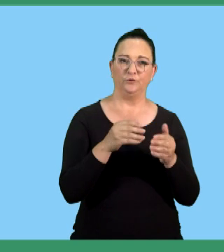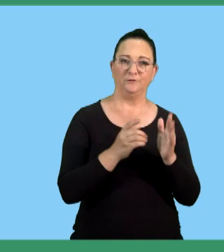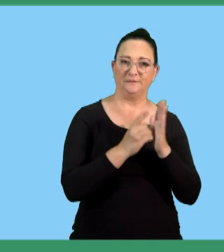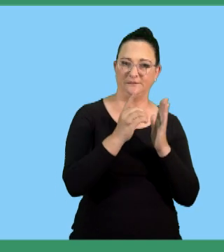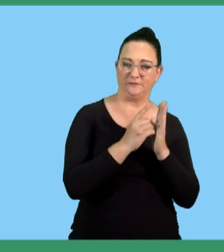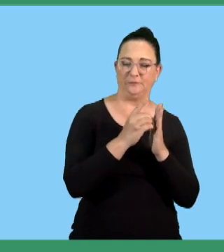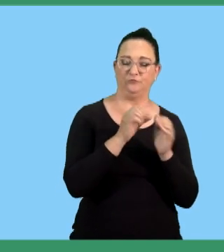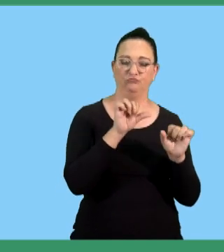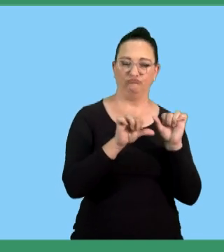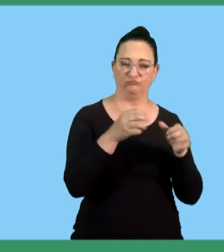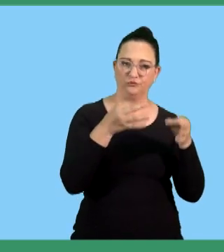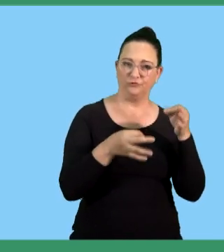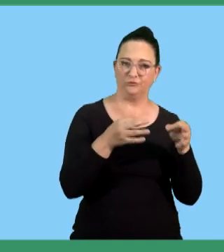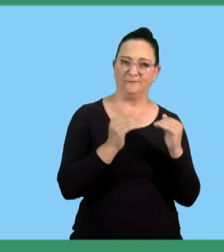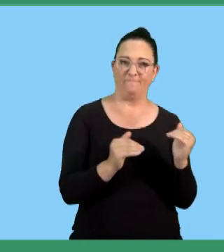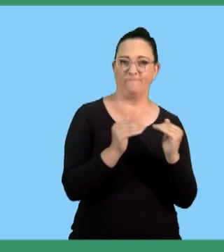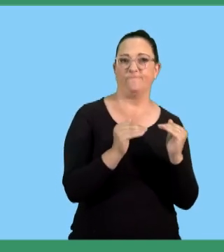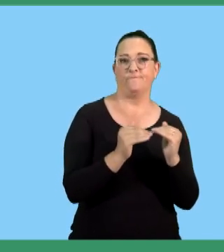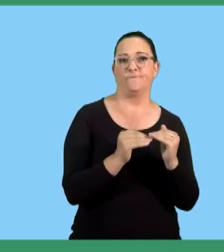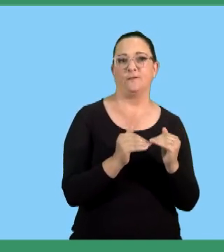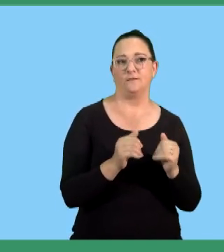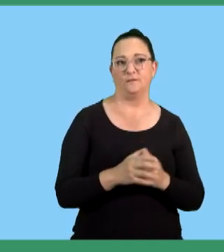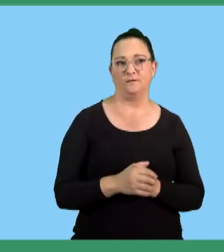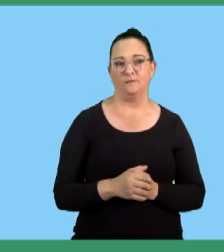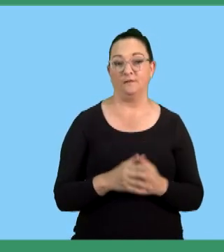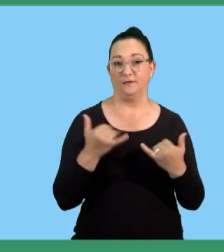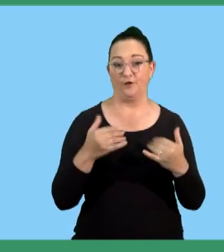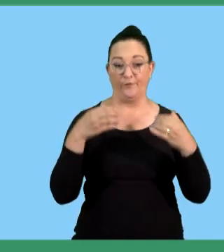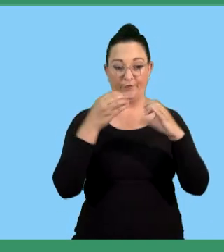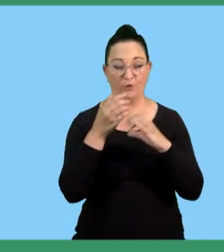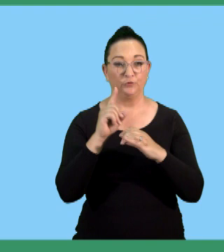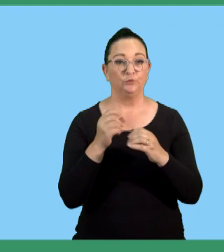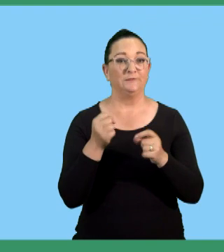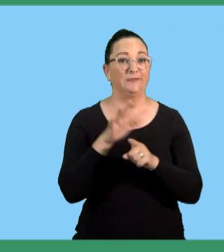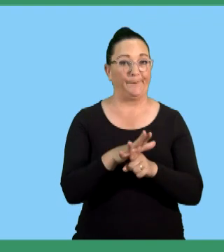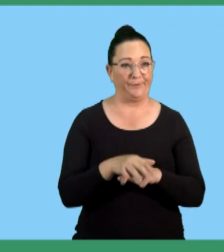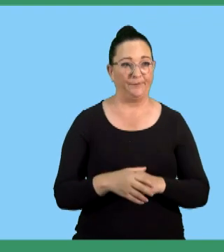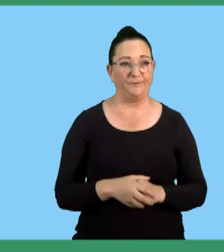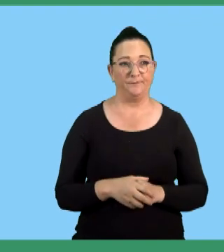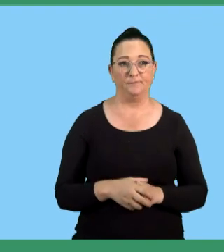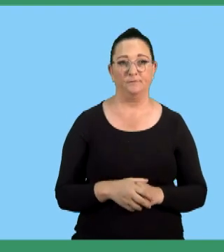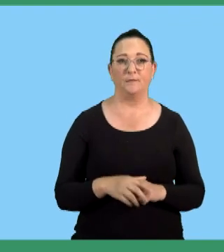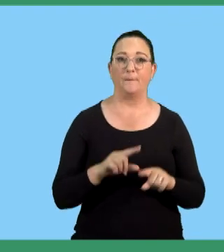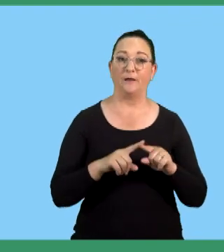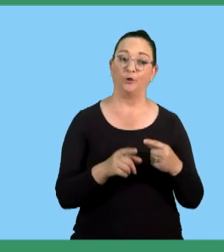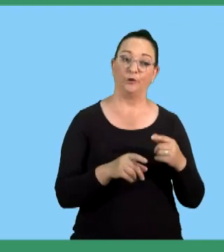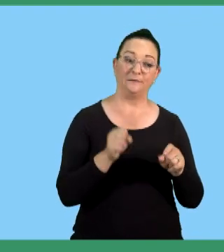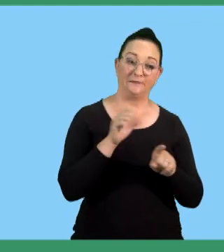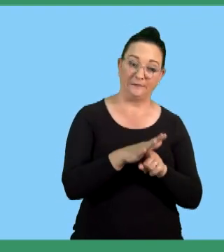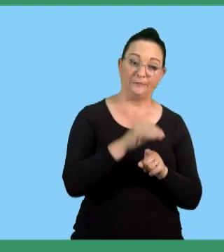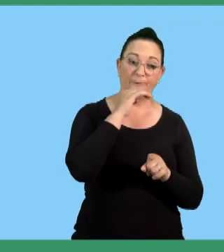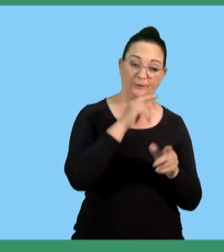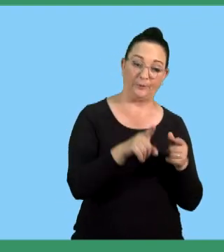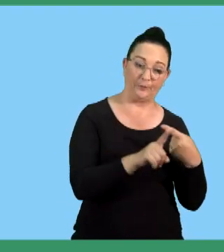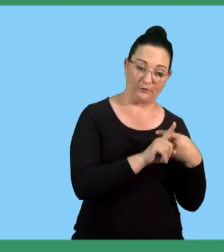ensuring fairness. And then we're going to do our impacts now. Now, don't forget, with the impacts, we're speaking of the